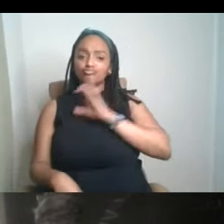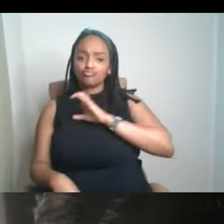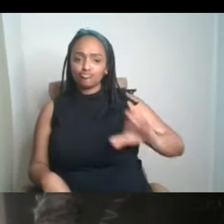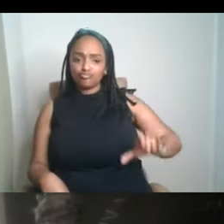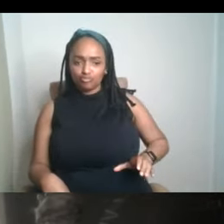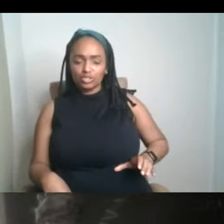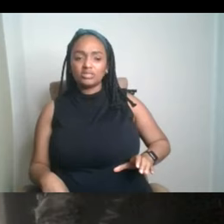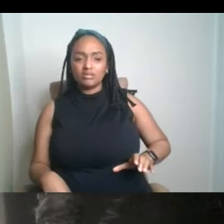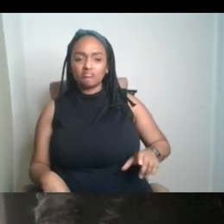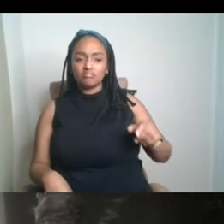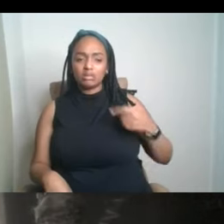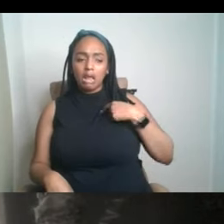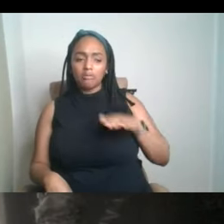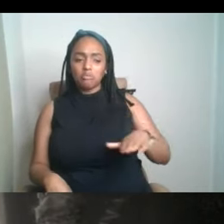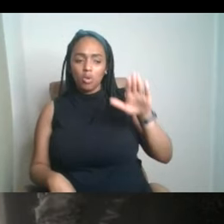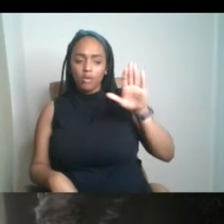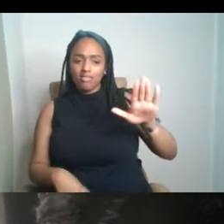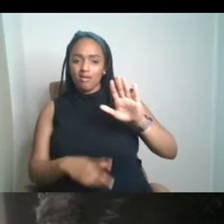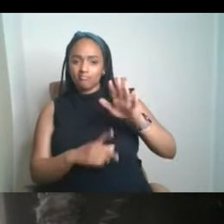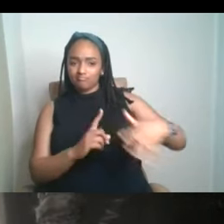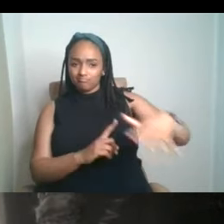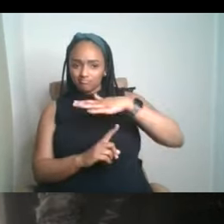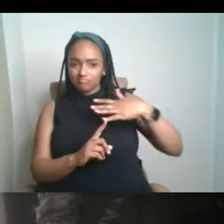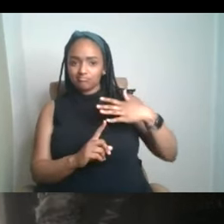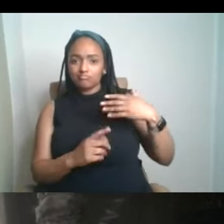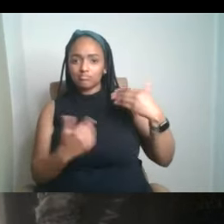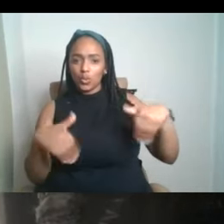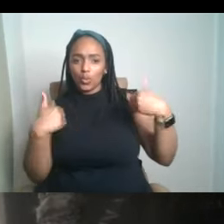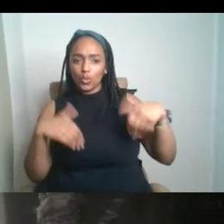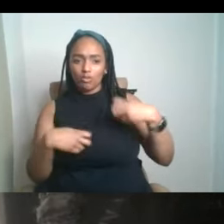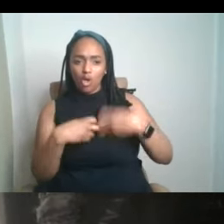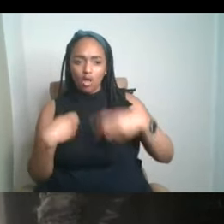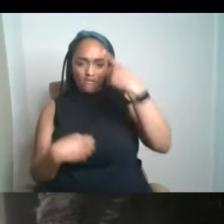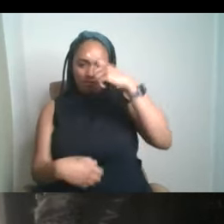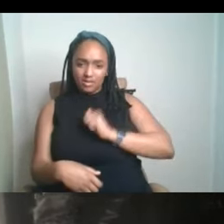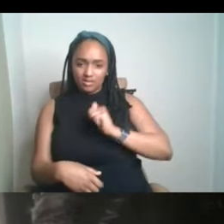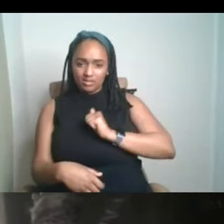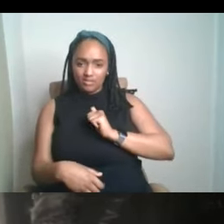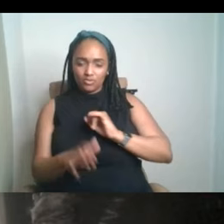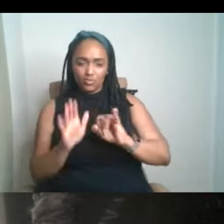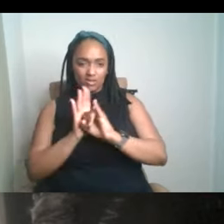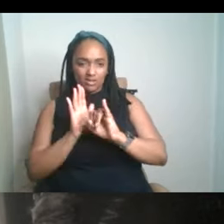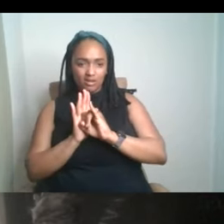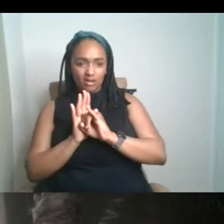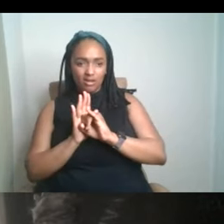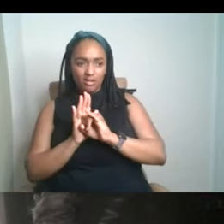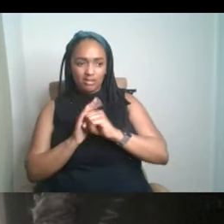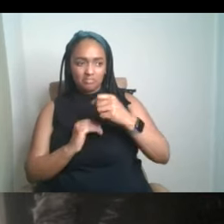environment, it was very hard for me to identify as what I believed I